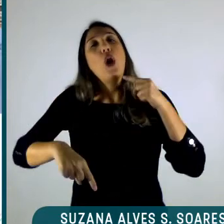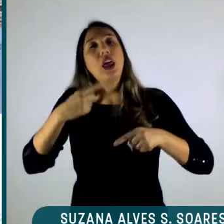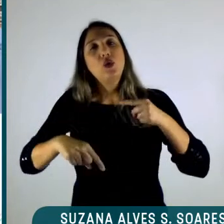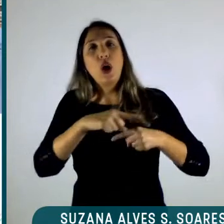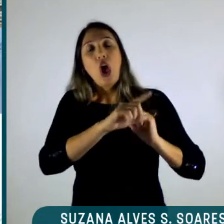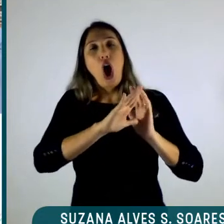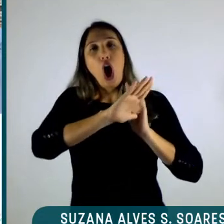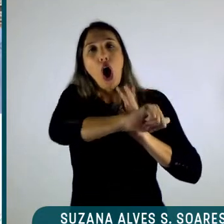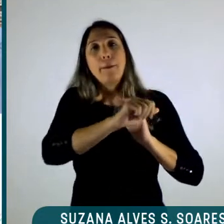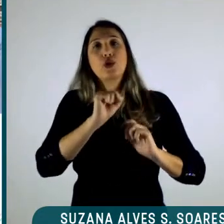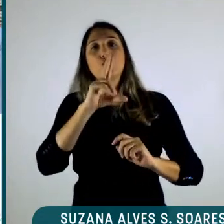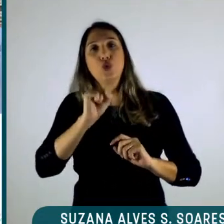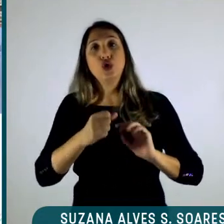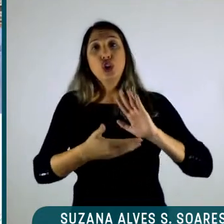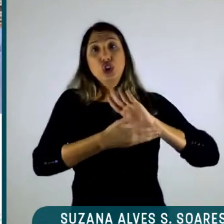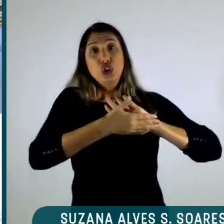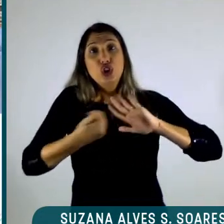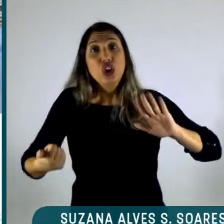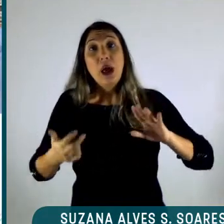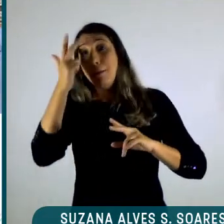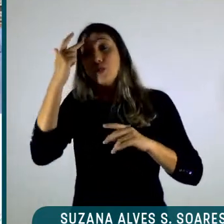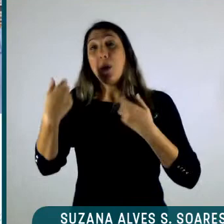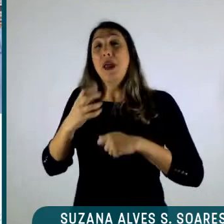politicians. Many of them are corrupt